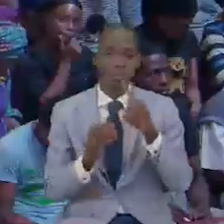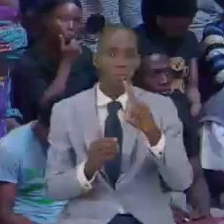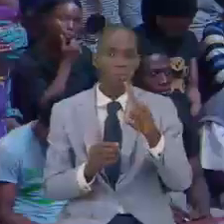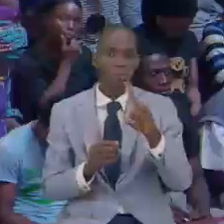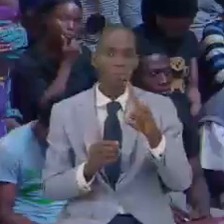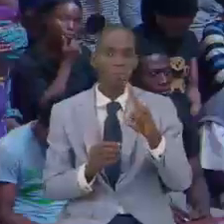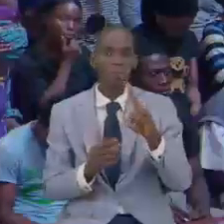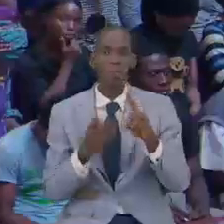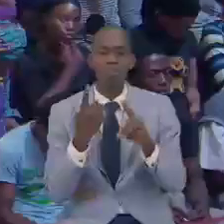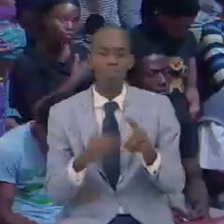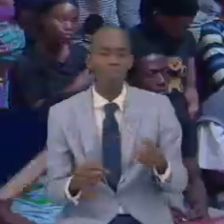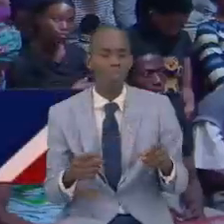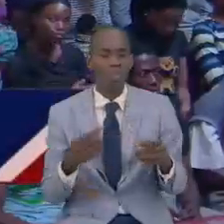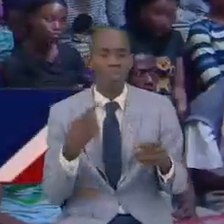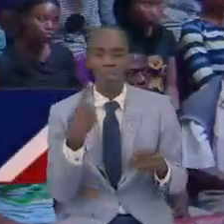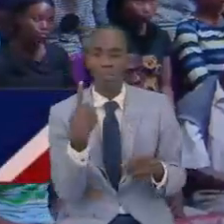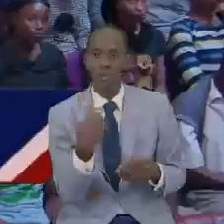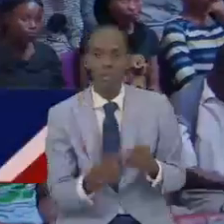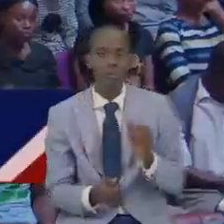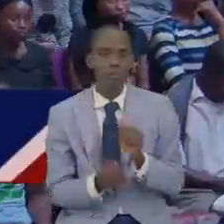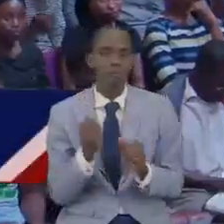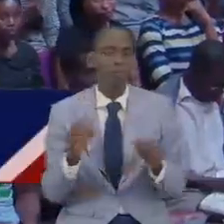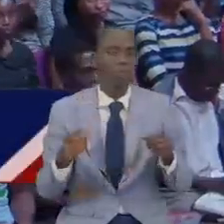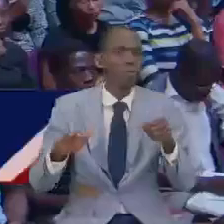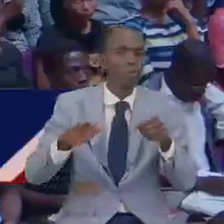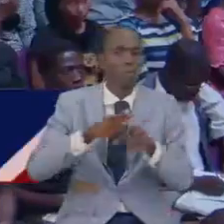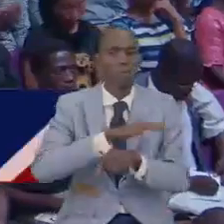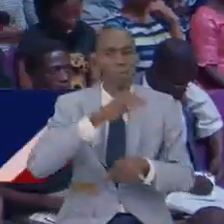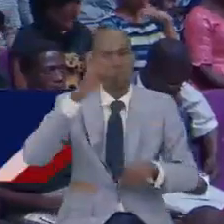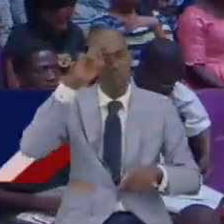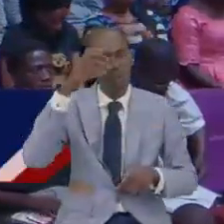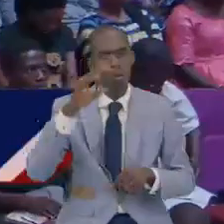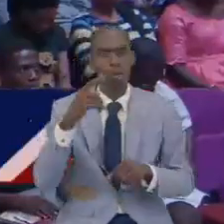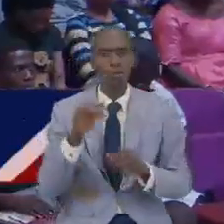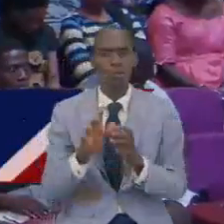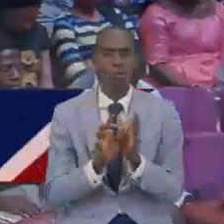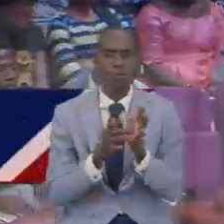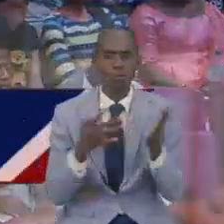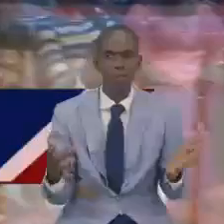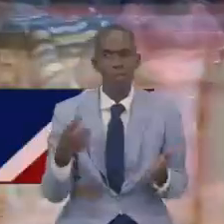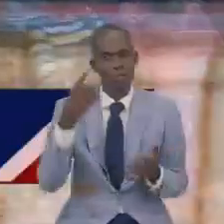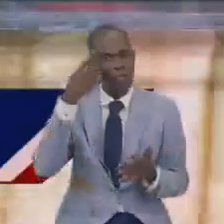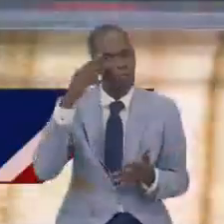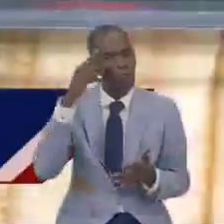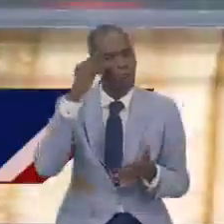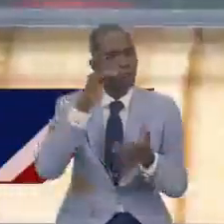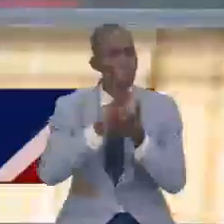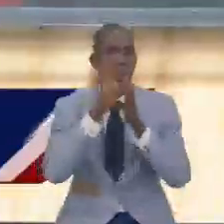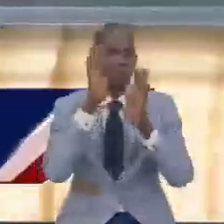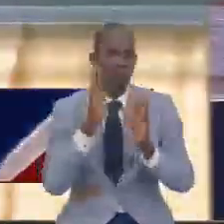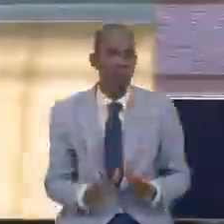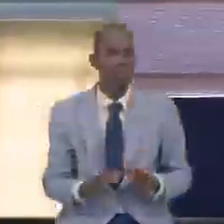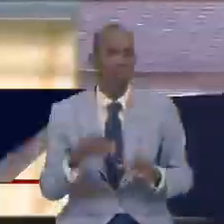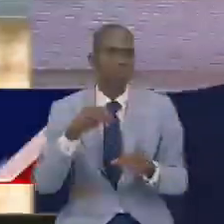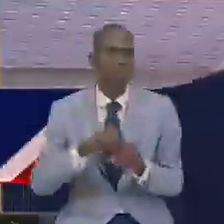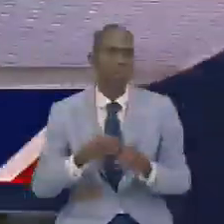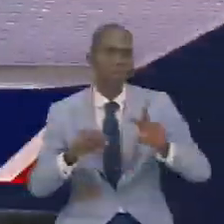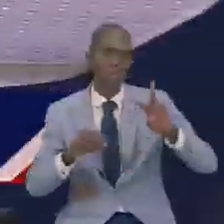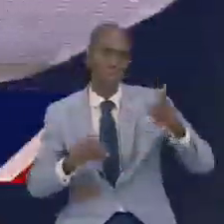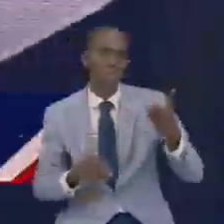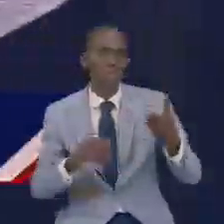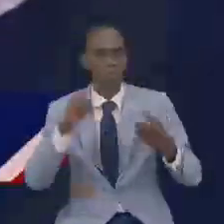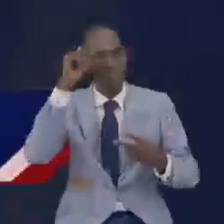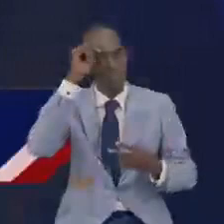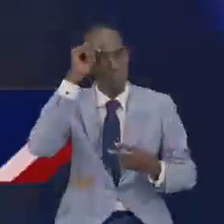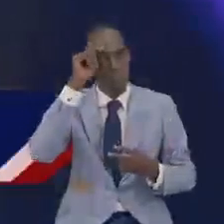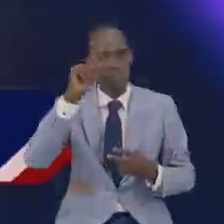the fuller wisdom of the scriptures for believers. 2 Timothy chapter 3, we're looking at